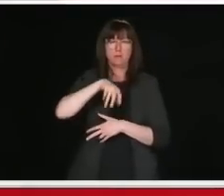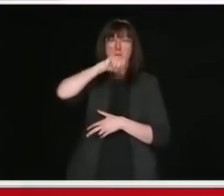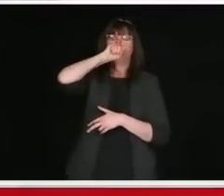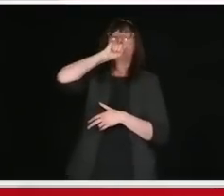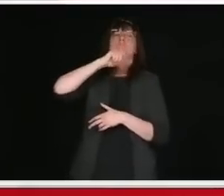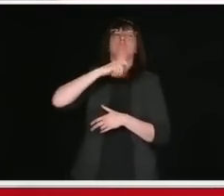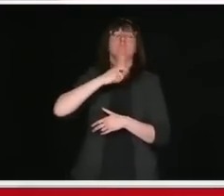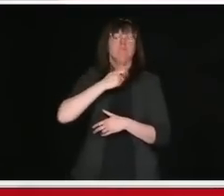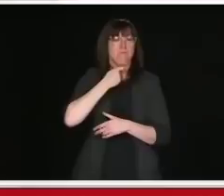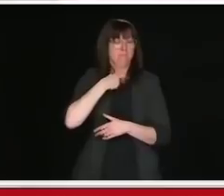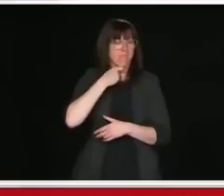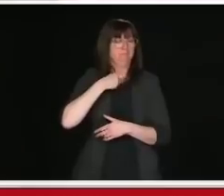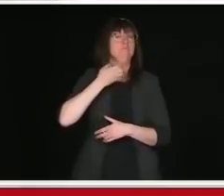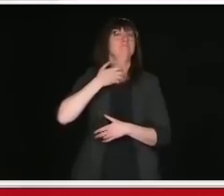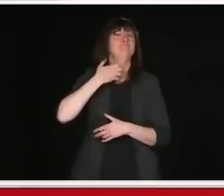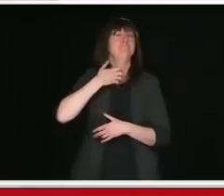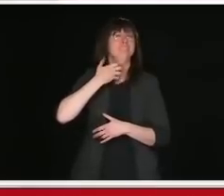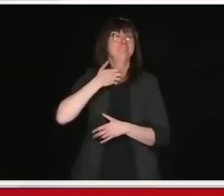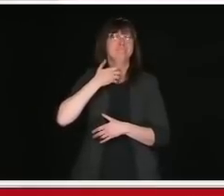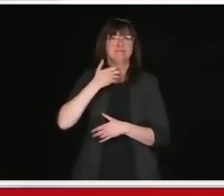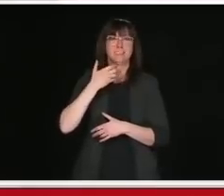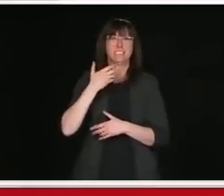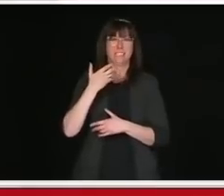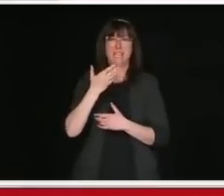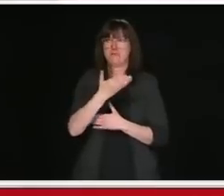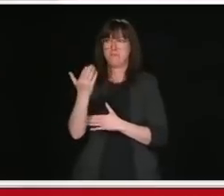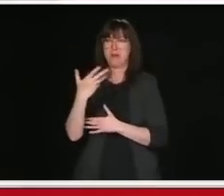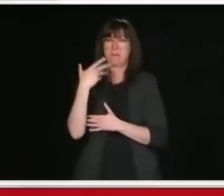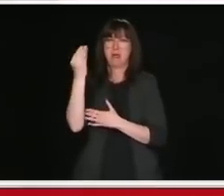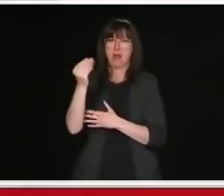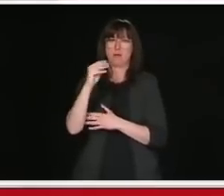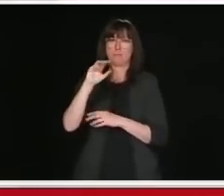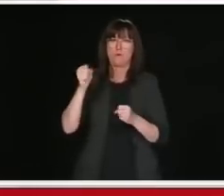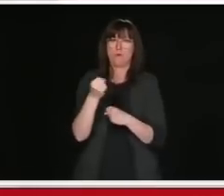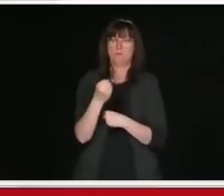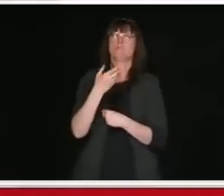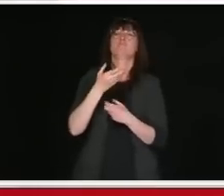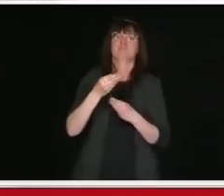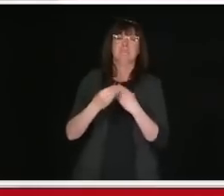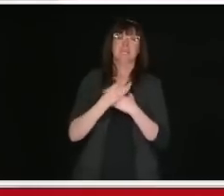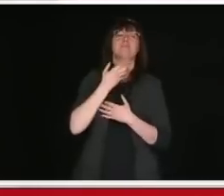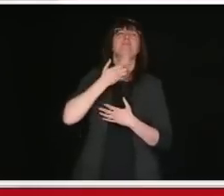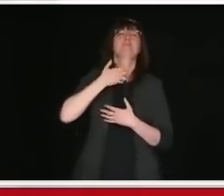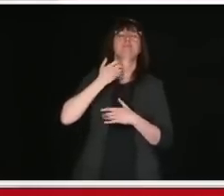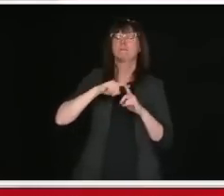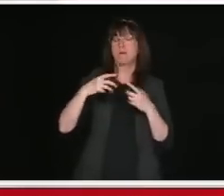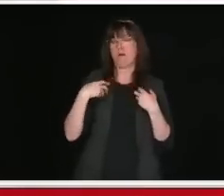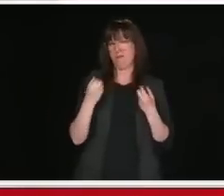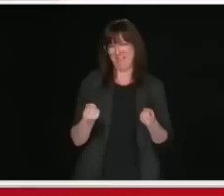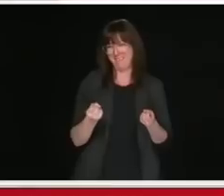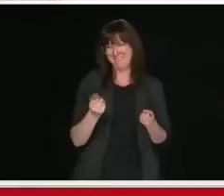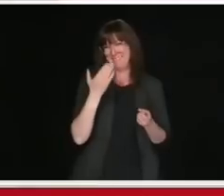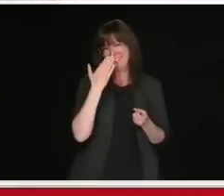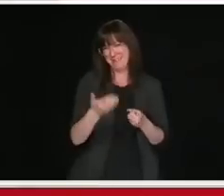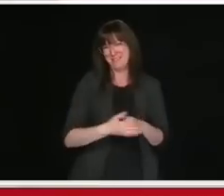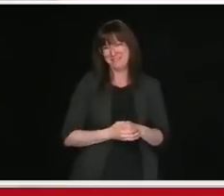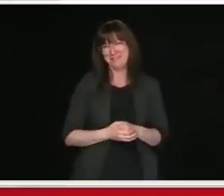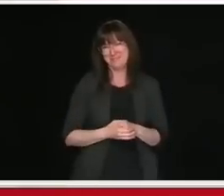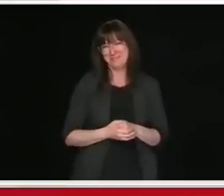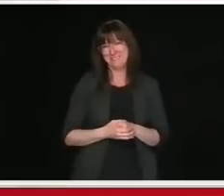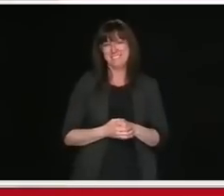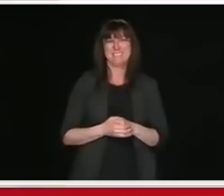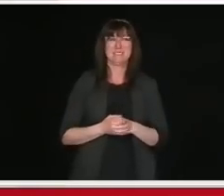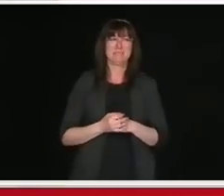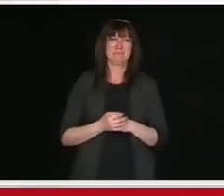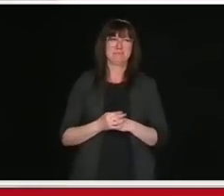put a scarf on. My health is really, really good. Thank you for asking. Yes, you noticed I may have cleared my throat a couple